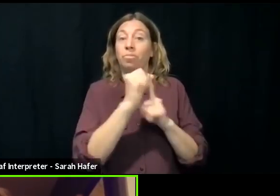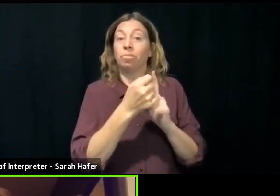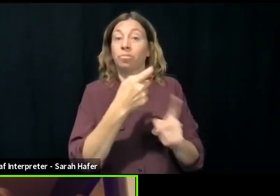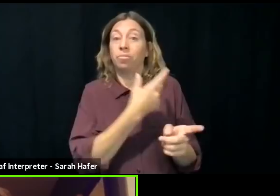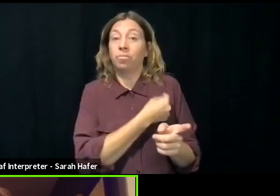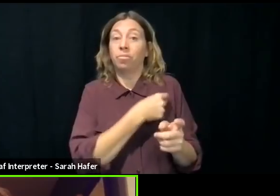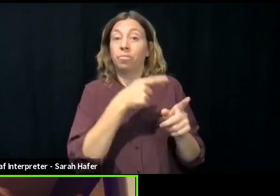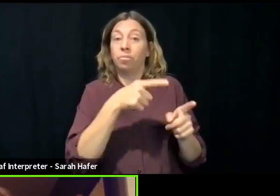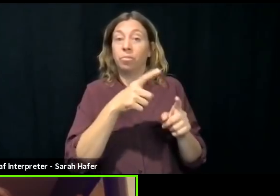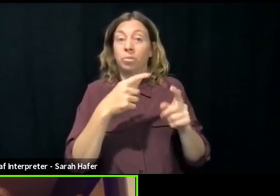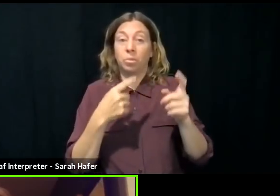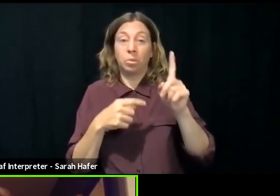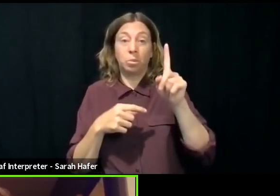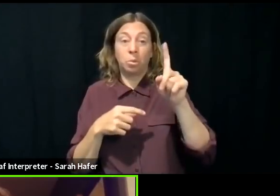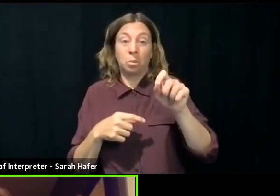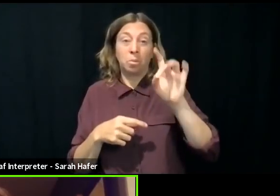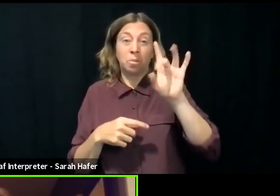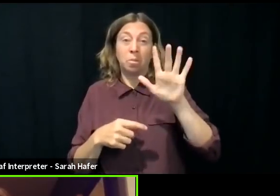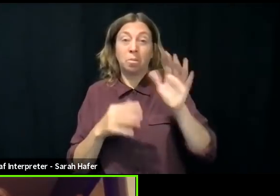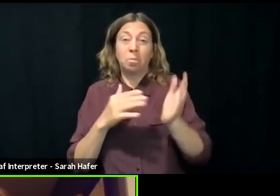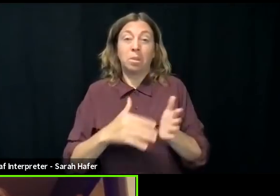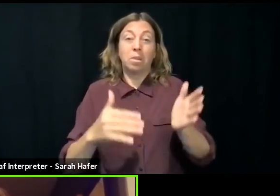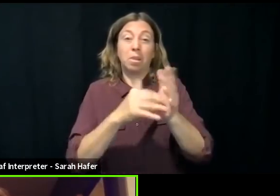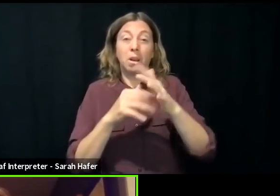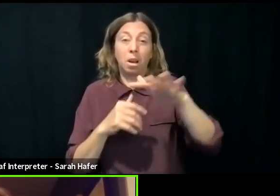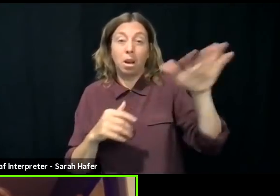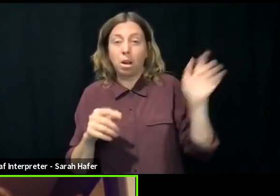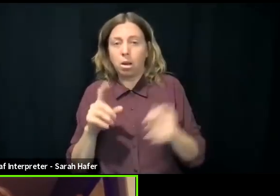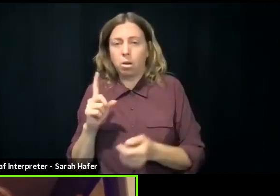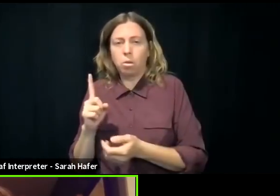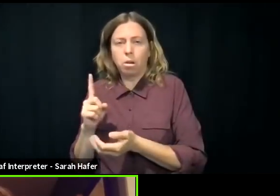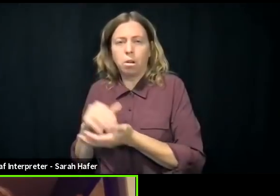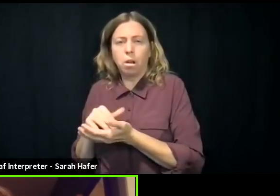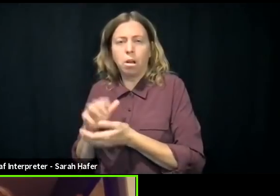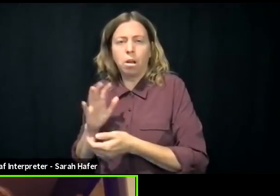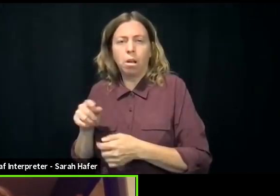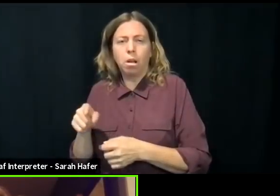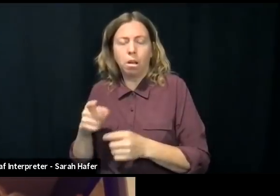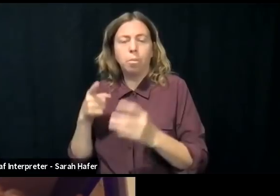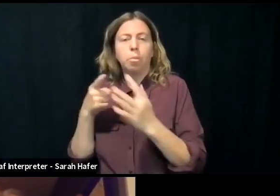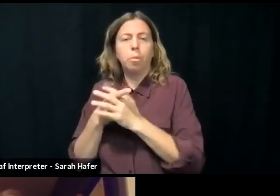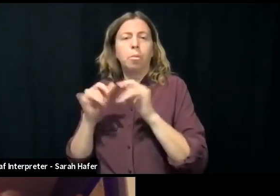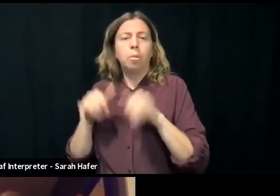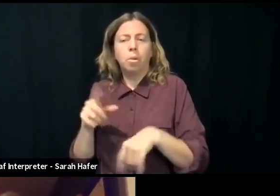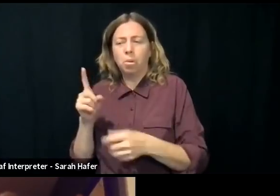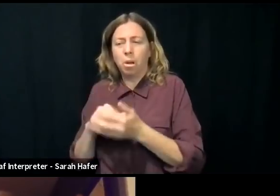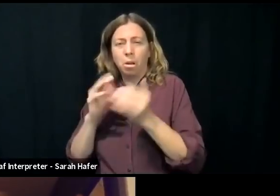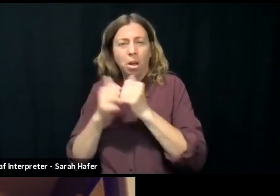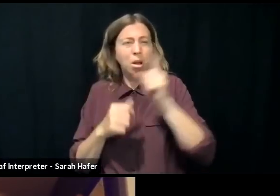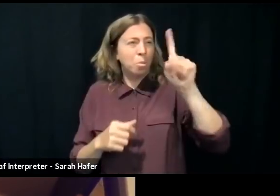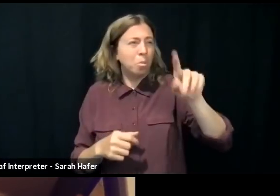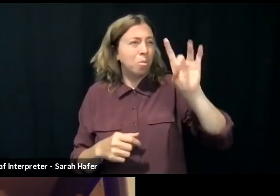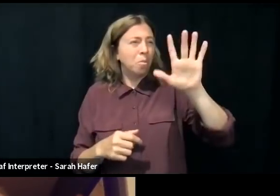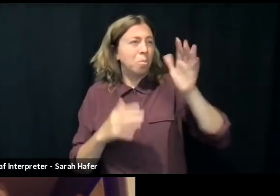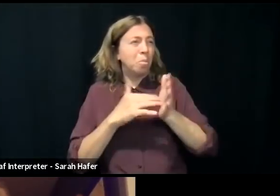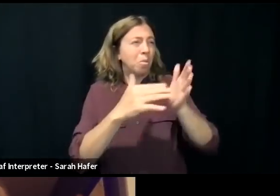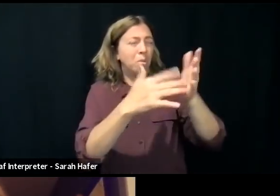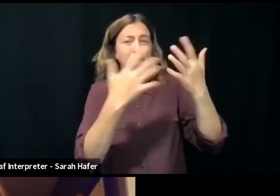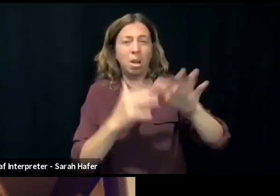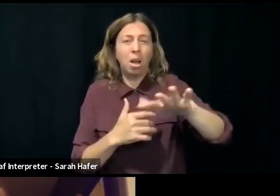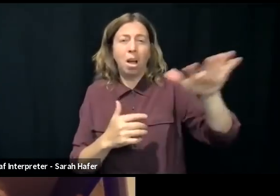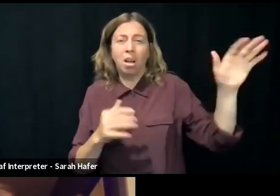people getting sick continue to be the people not fully vaccinated. And I hope, and I know down here in Klamath Falls, all